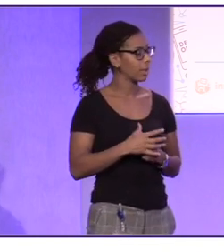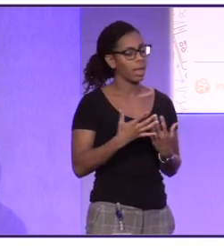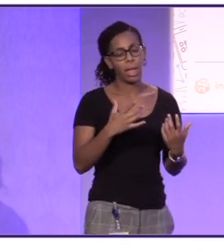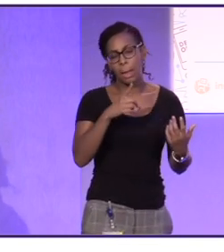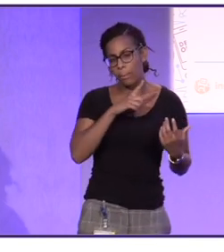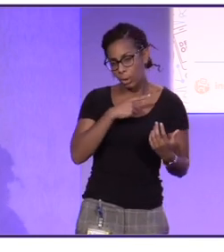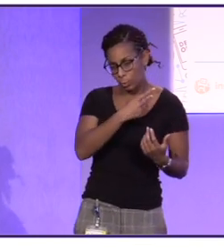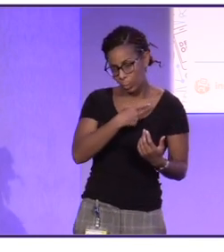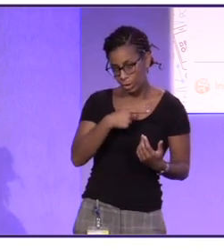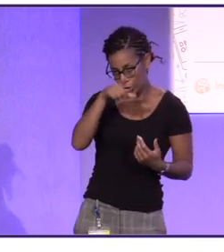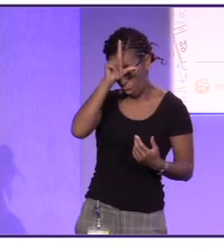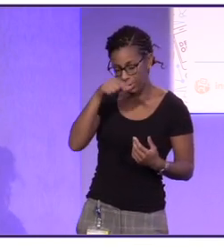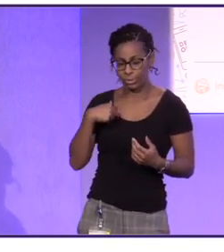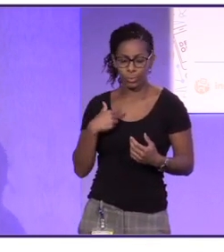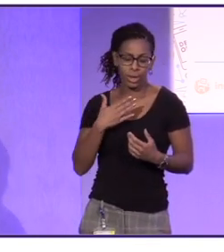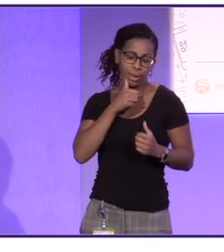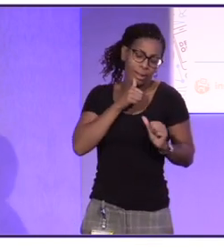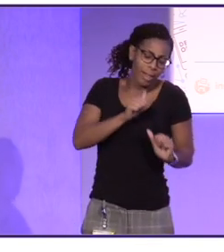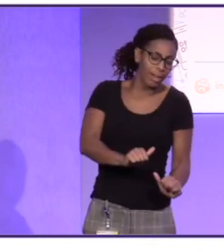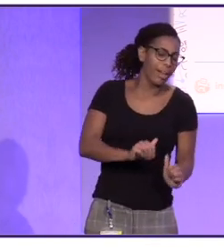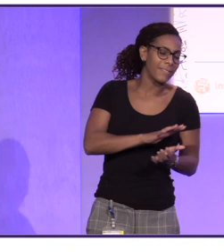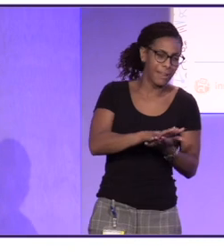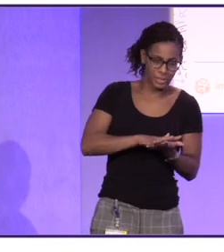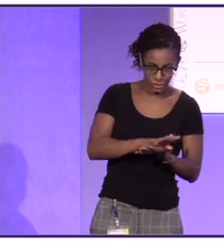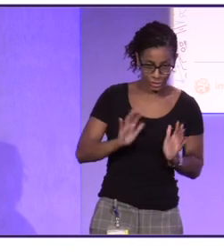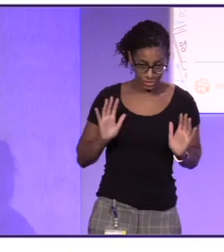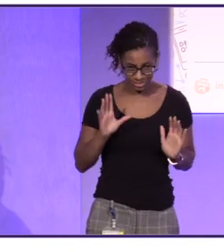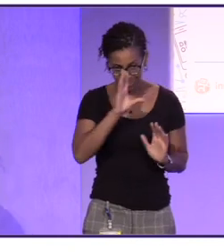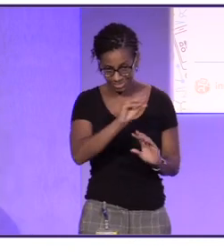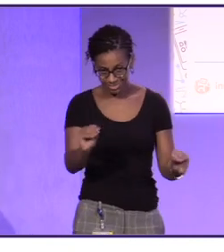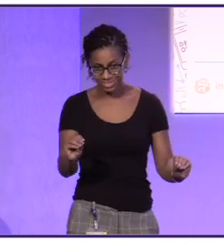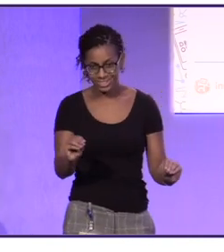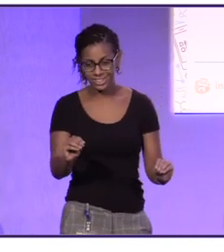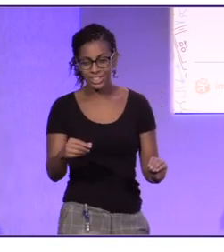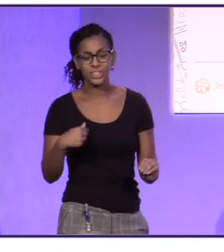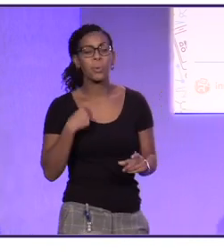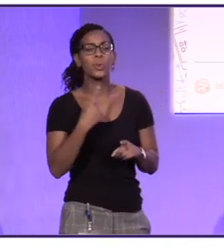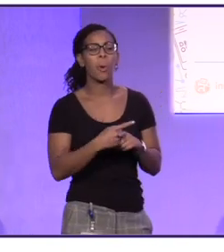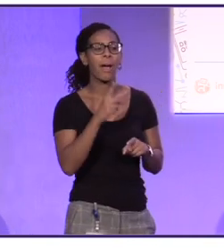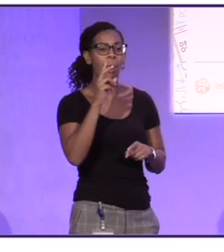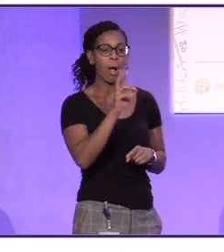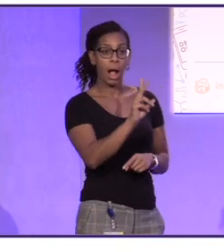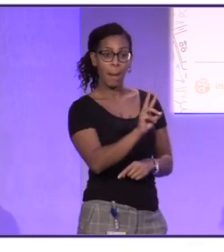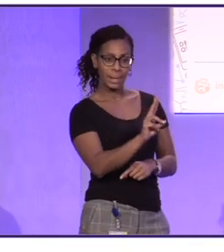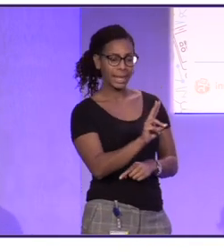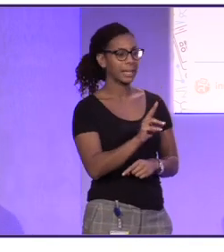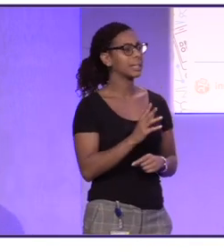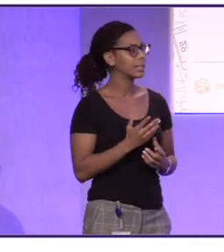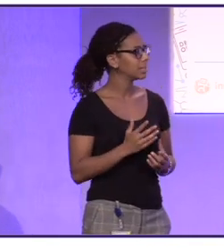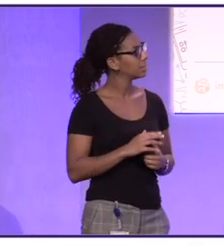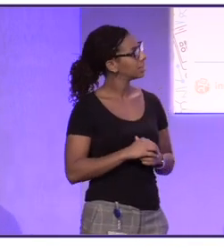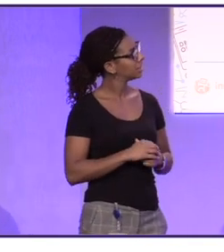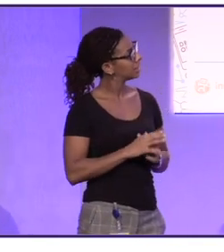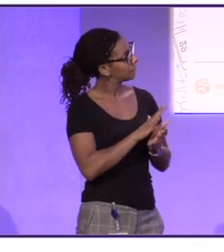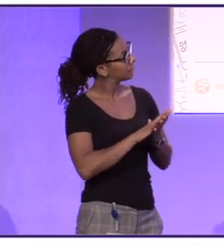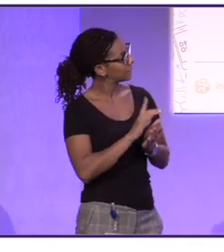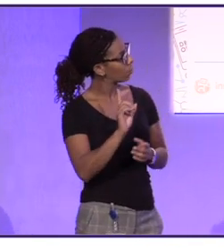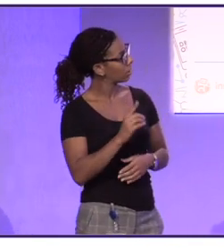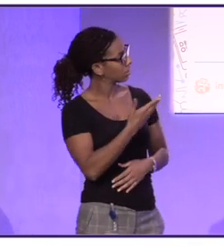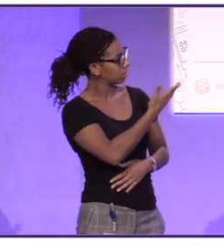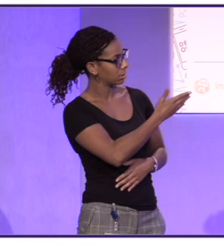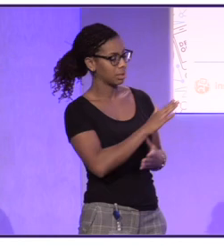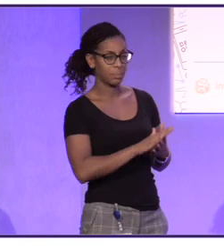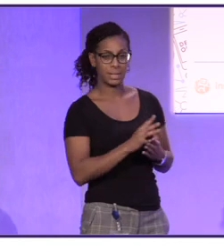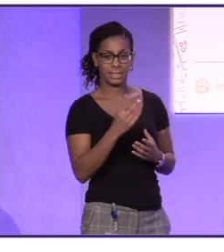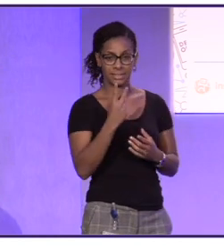we like definitions. Yes. We like to define stuff. So if we talk about coupling, it is the degree of